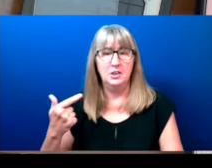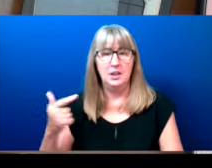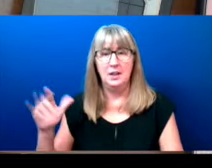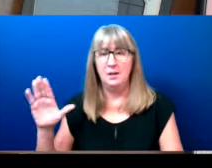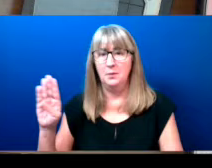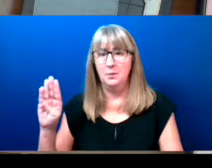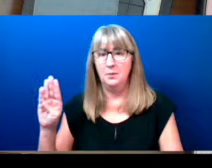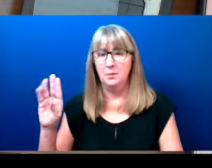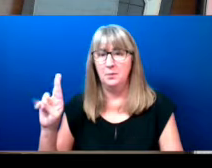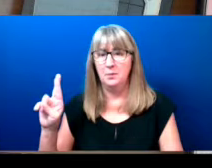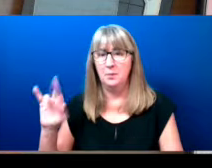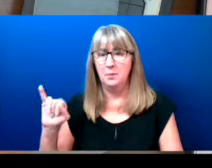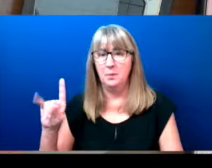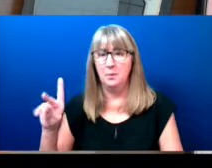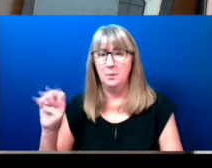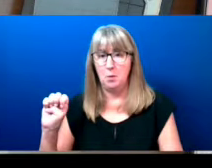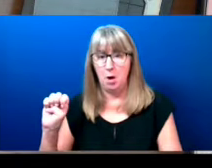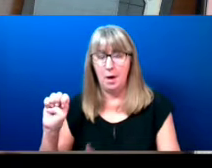here.